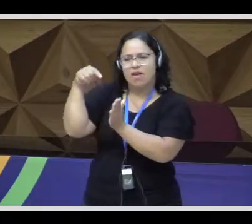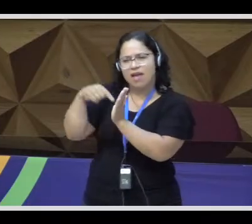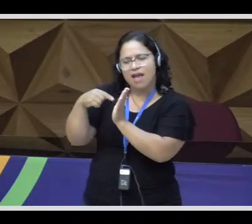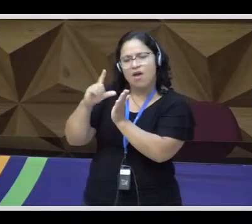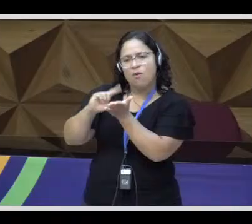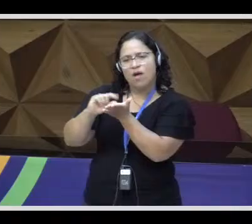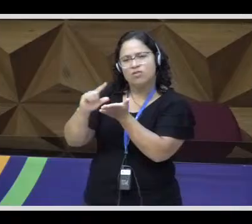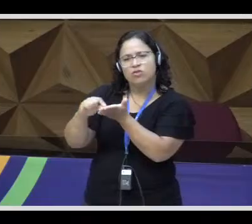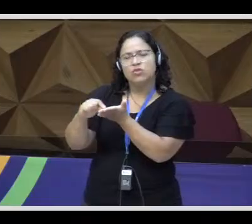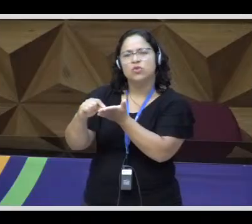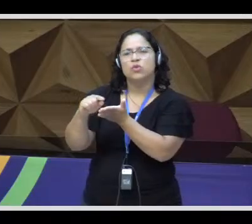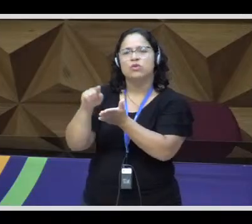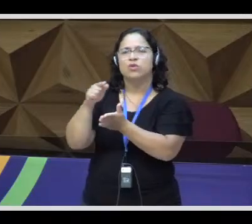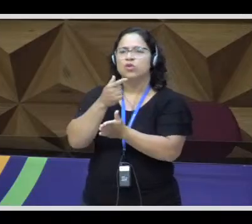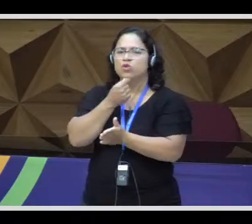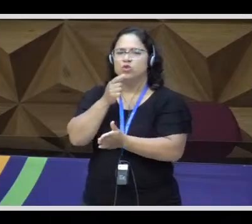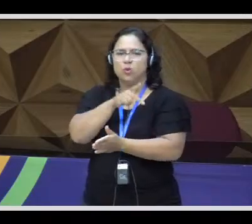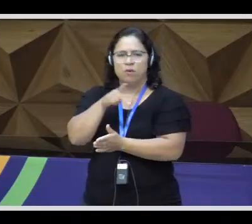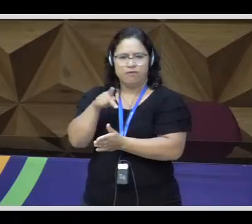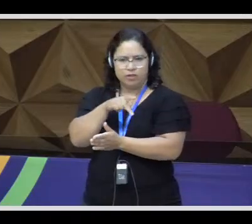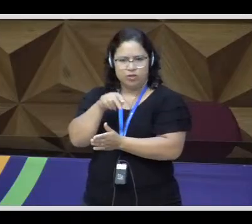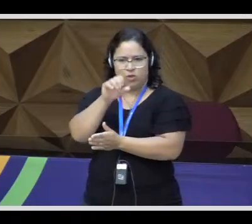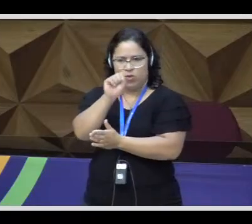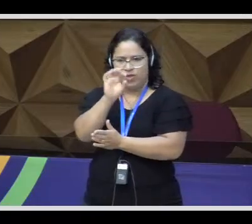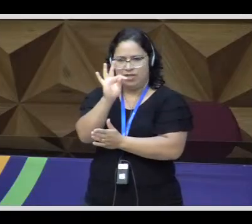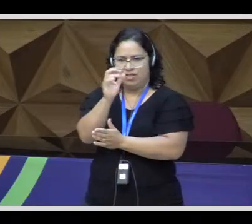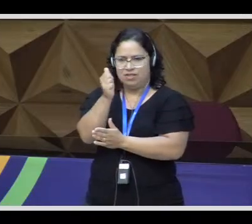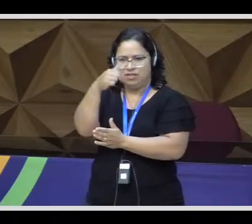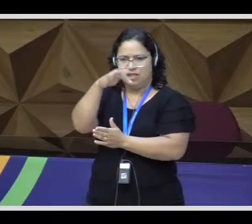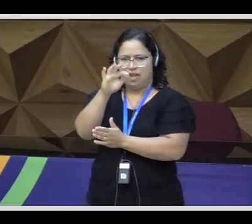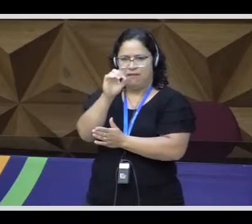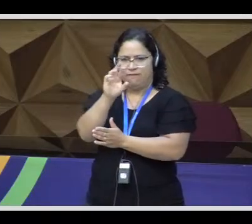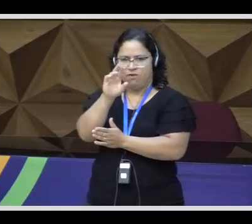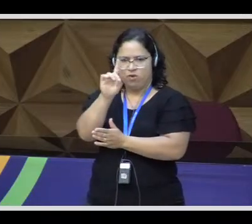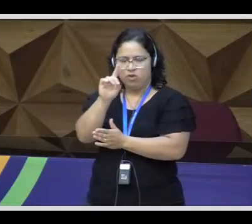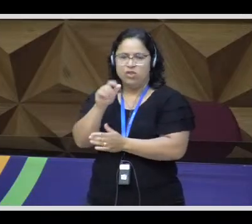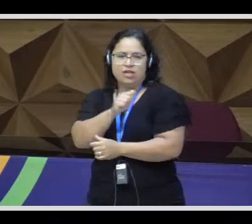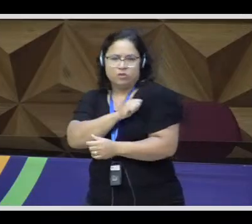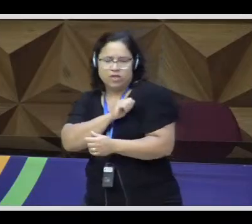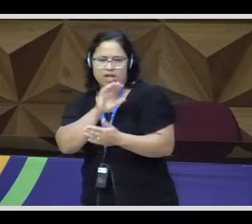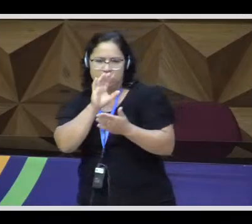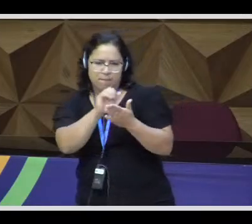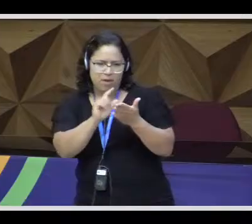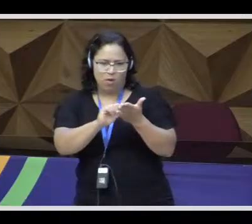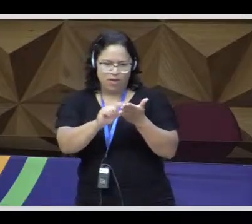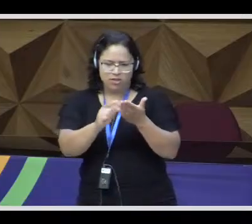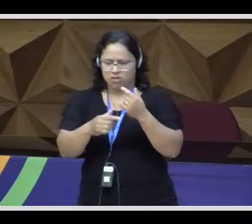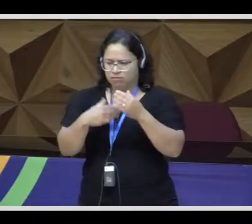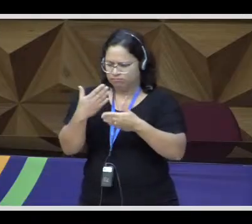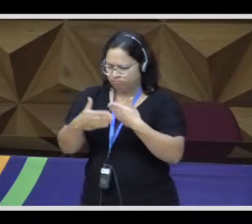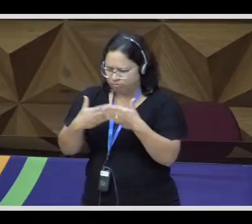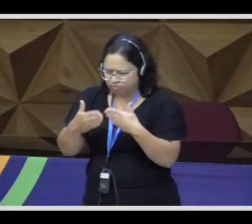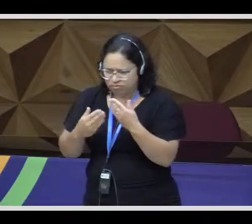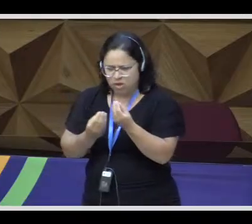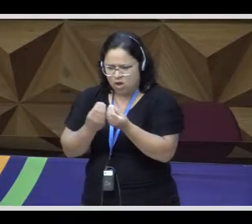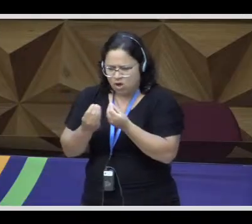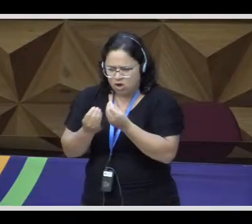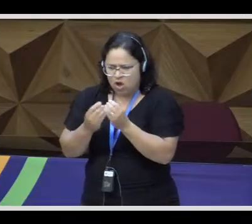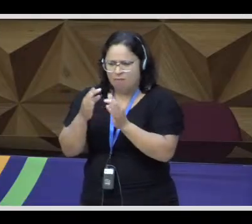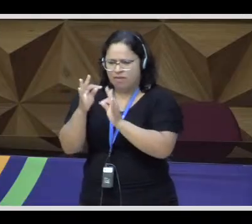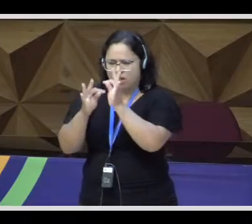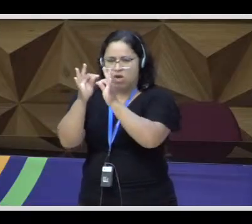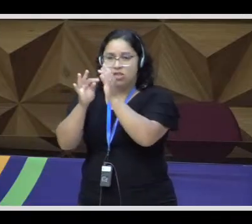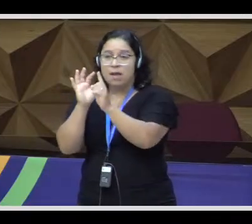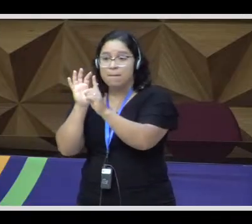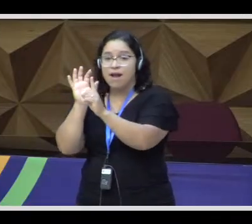got that and created all the technology to influentiate voters in the